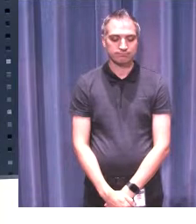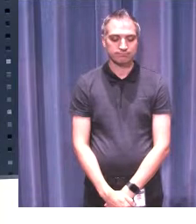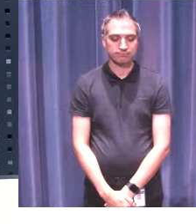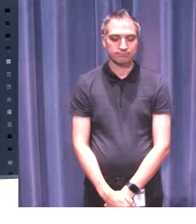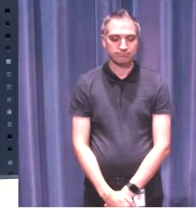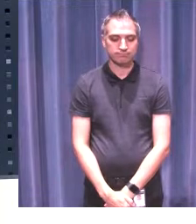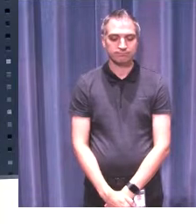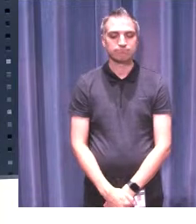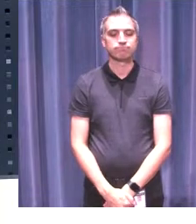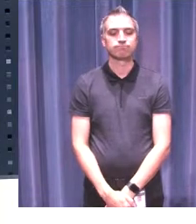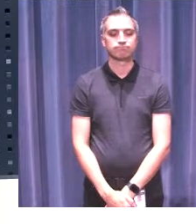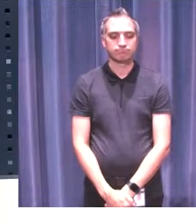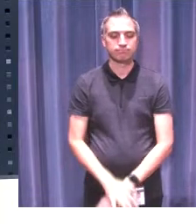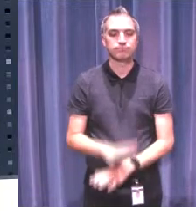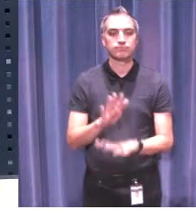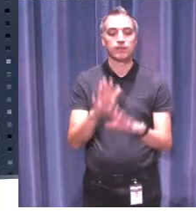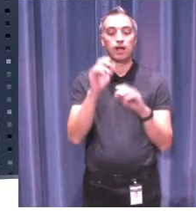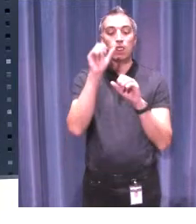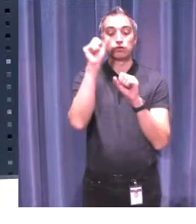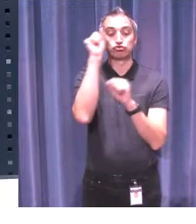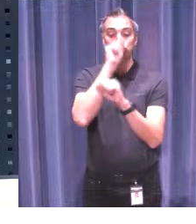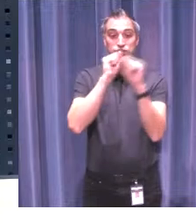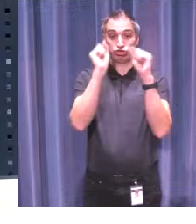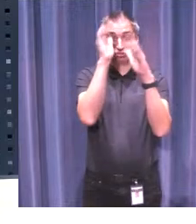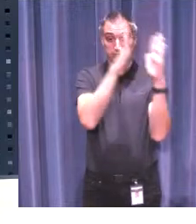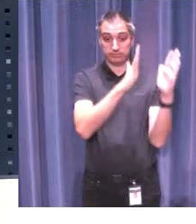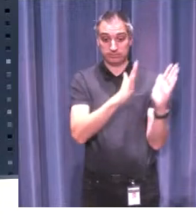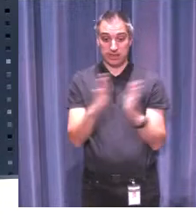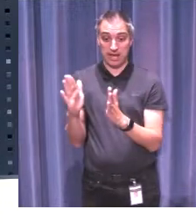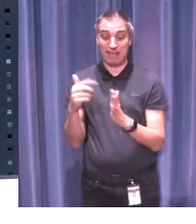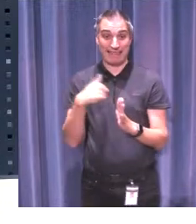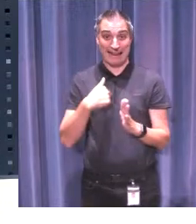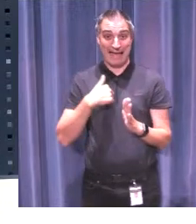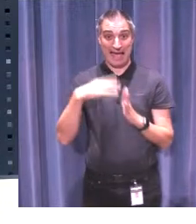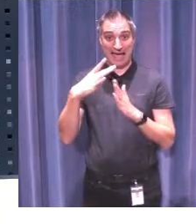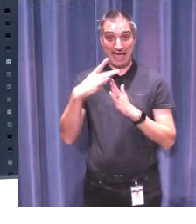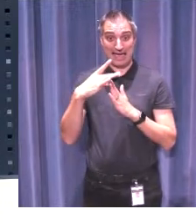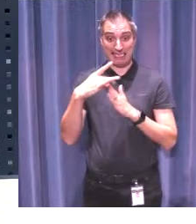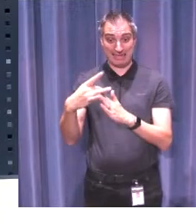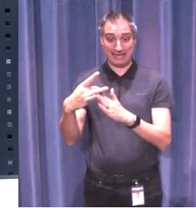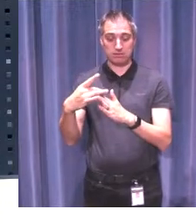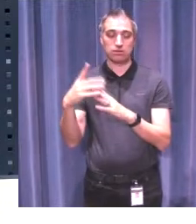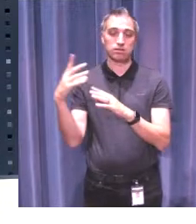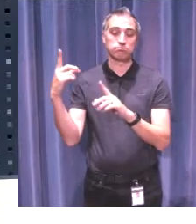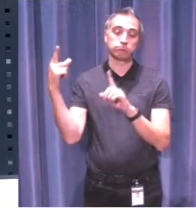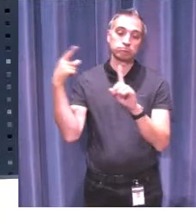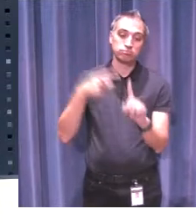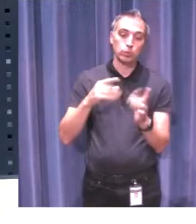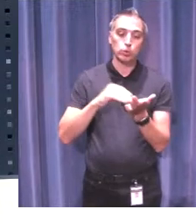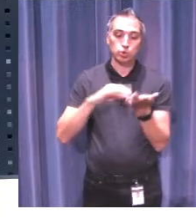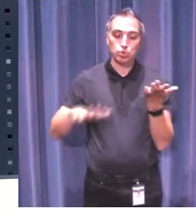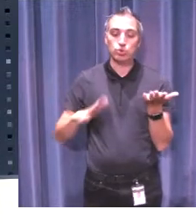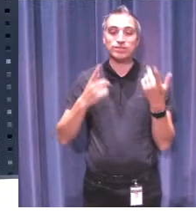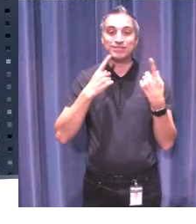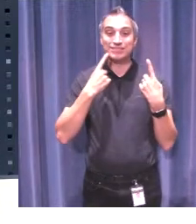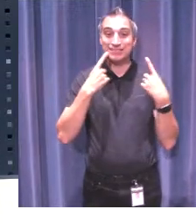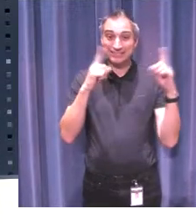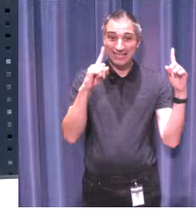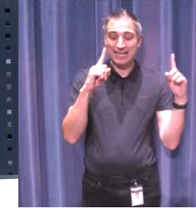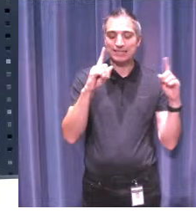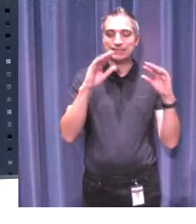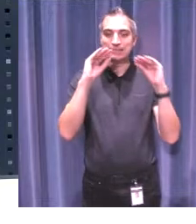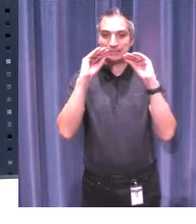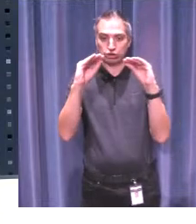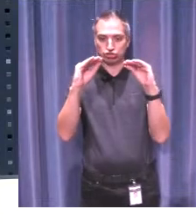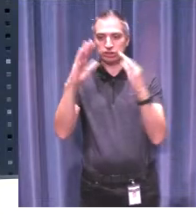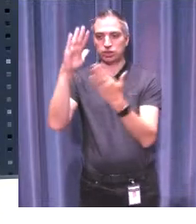portions of the strategic plan that I lead deal with student success and teaching and learning,